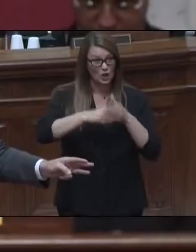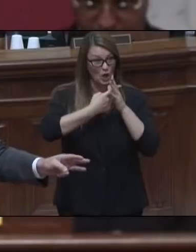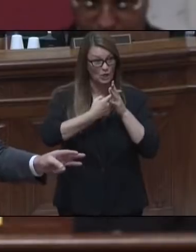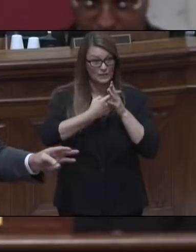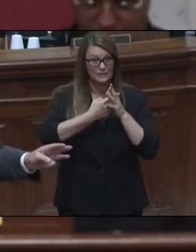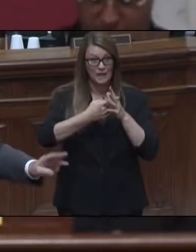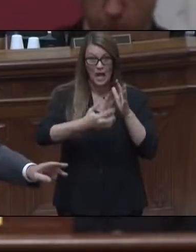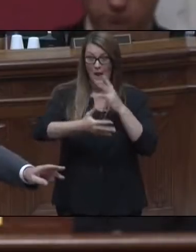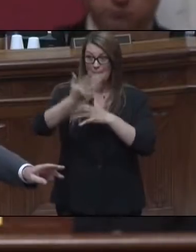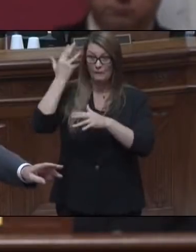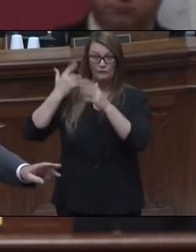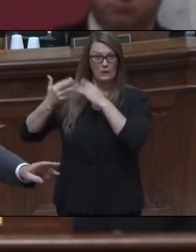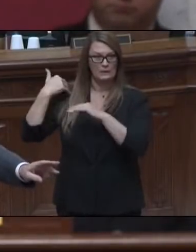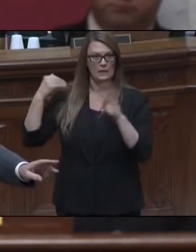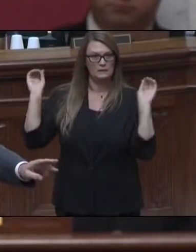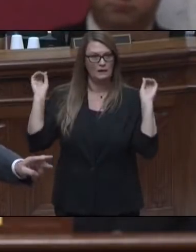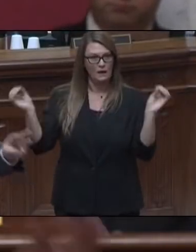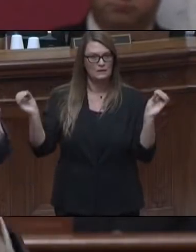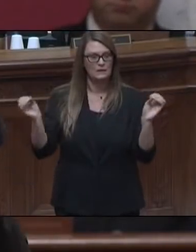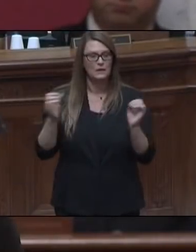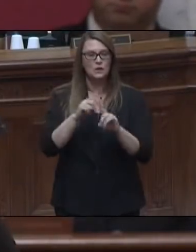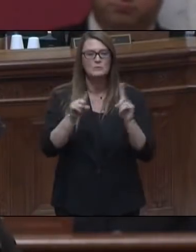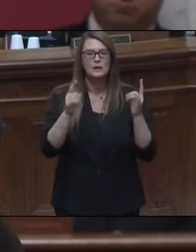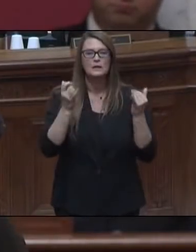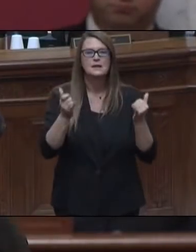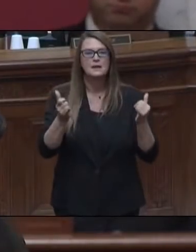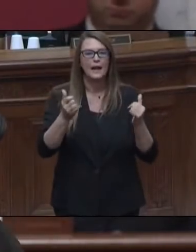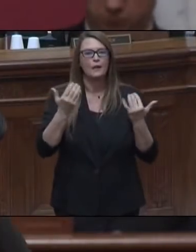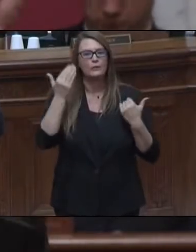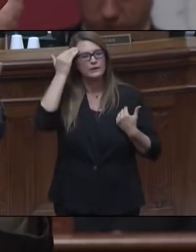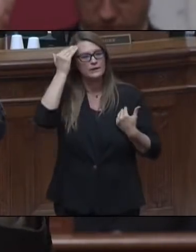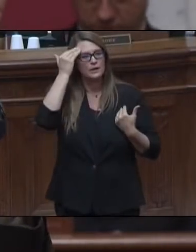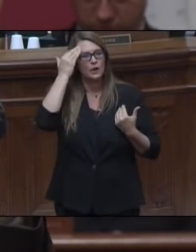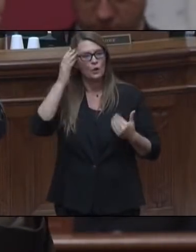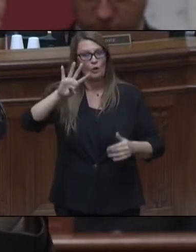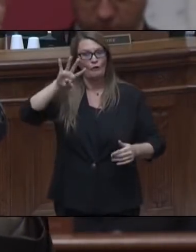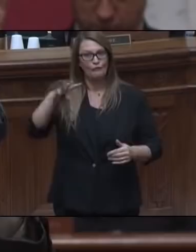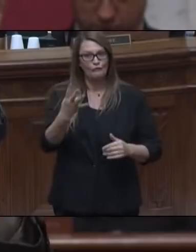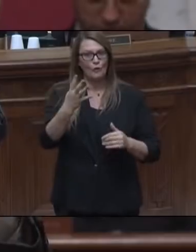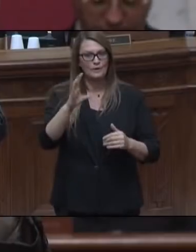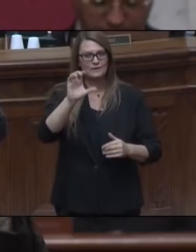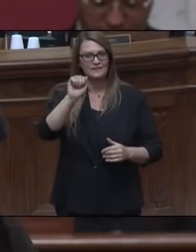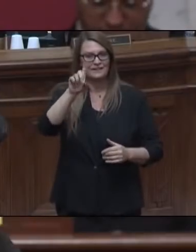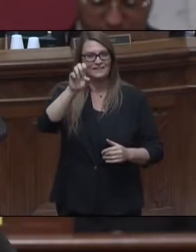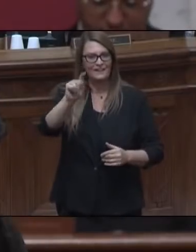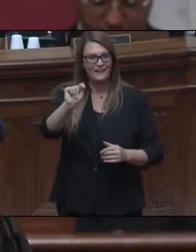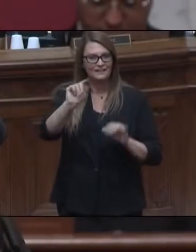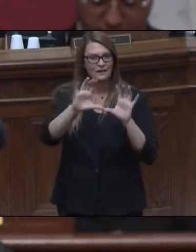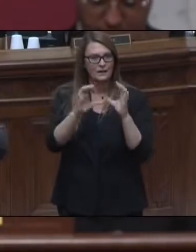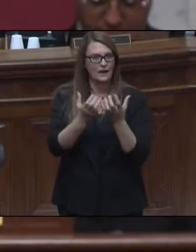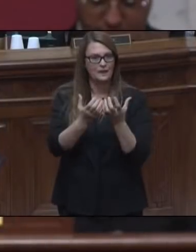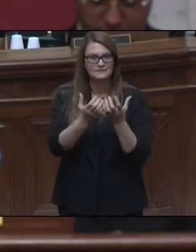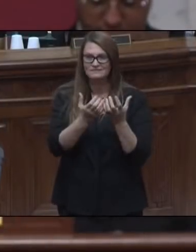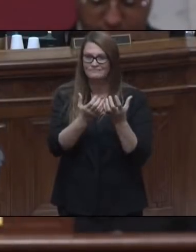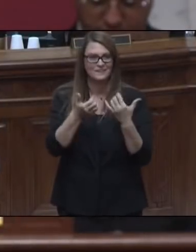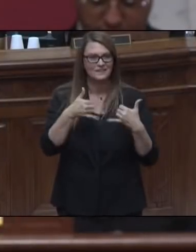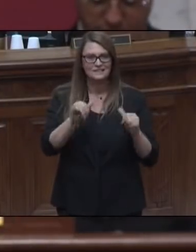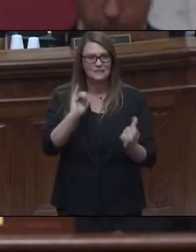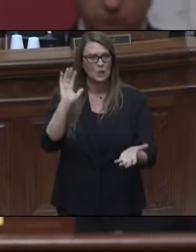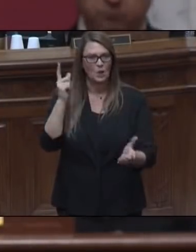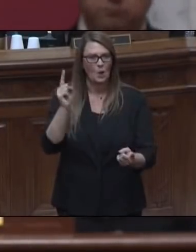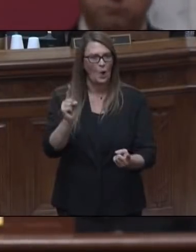long before that we didn't have any. Now we're on the brink of having our 4th cadet class, and we're still way